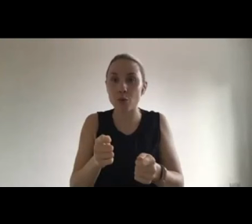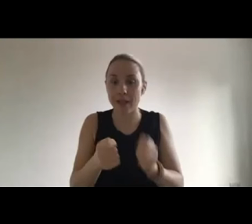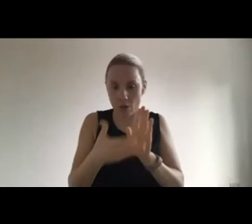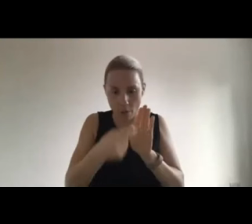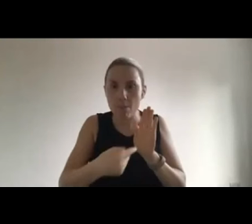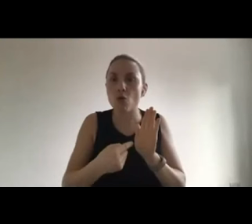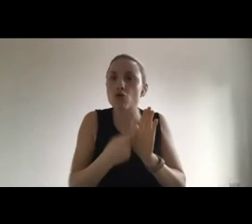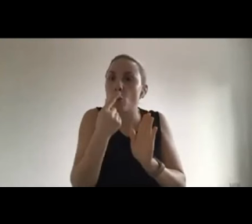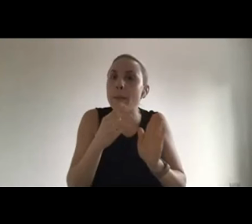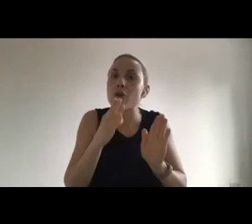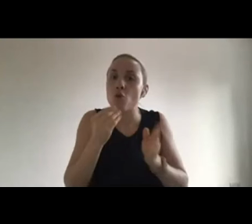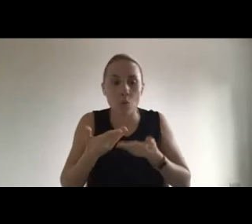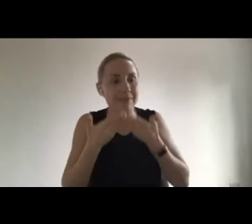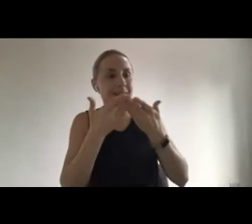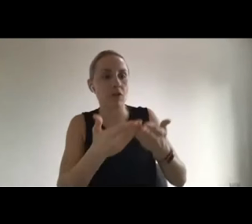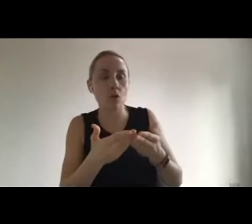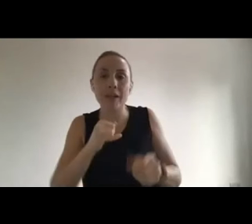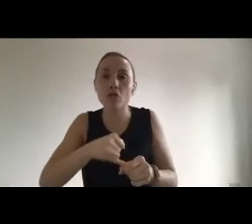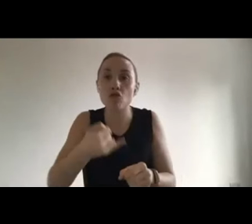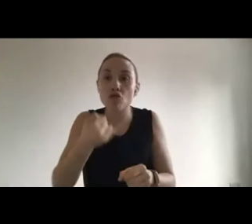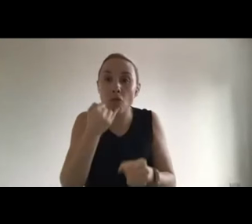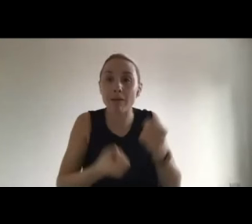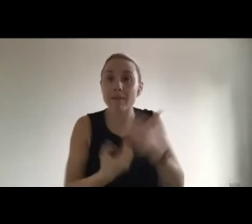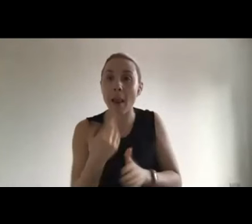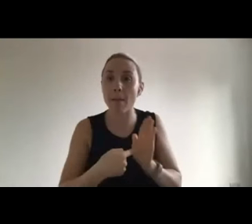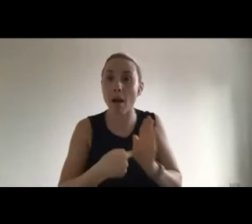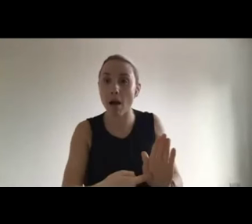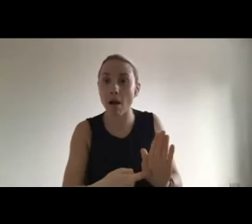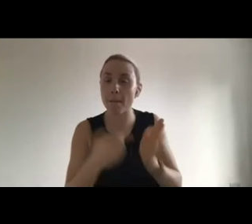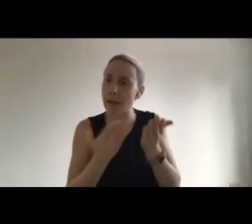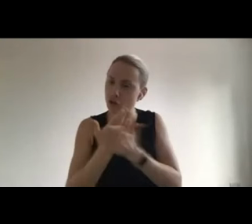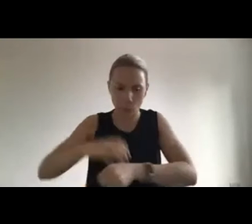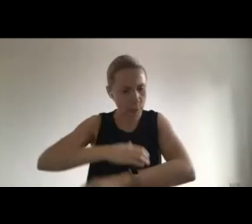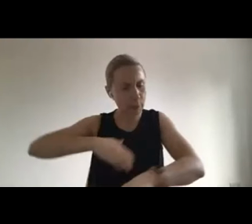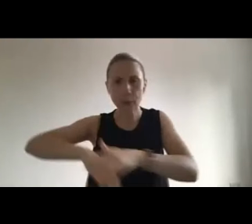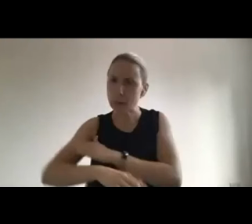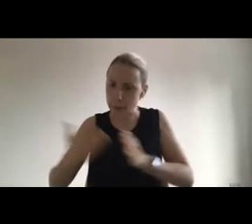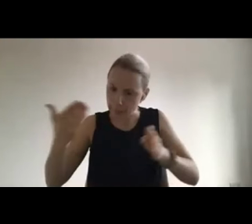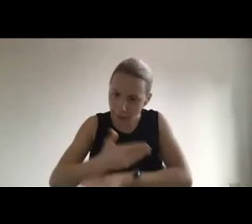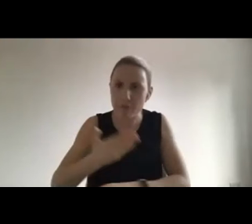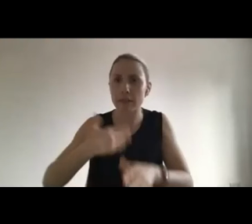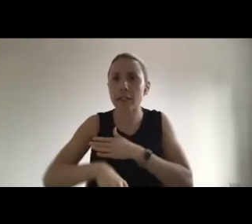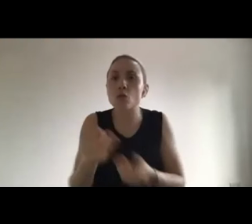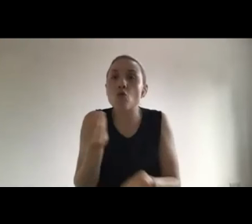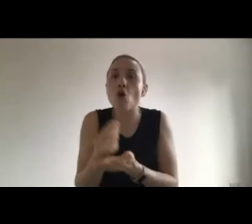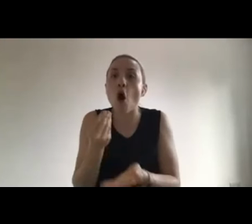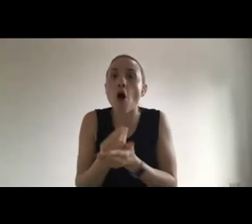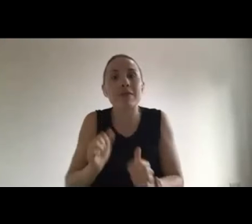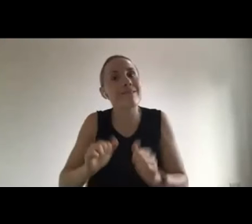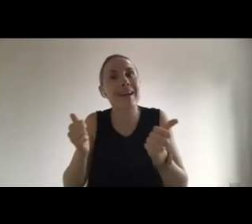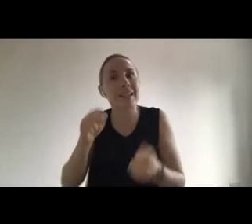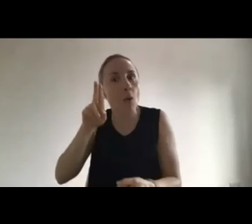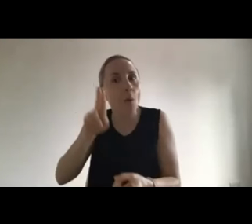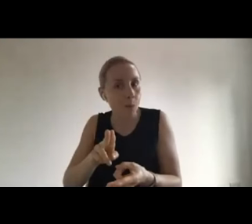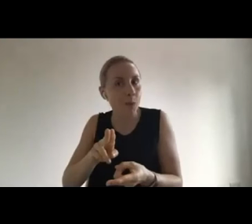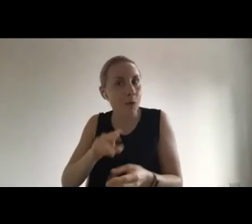developers to ensure that they put their efforts in developing hearing therapeutics that can be cost effective. And they can be